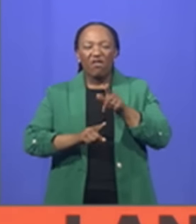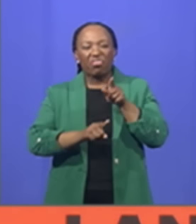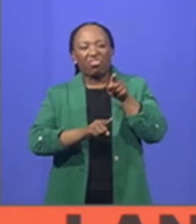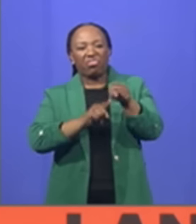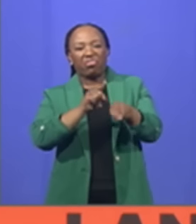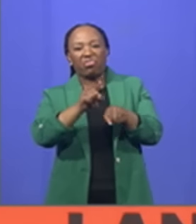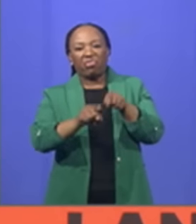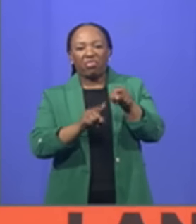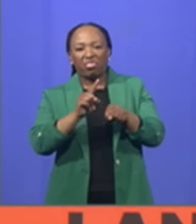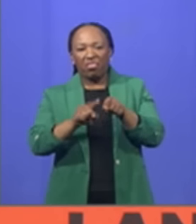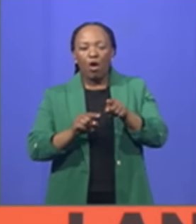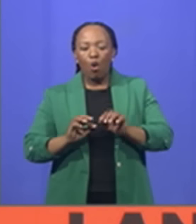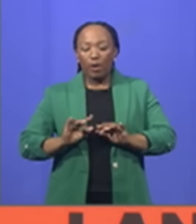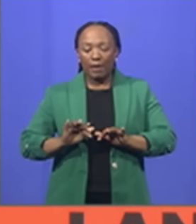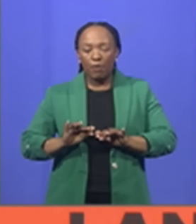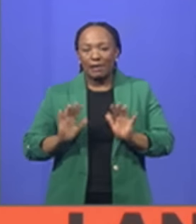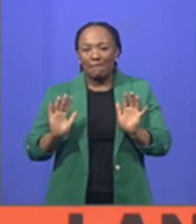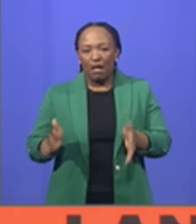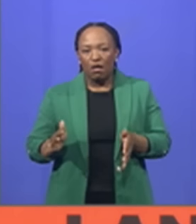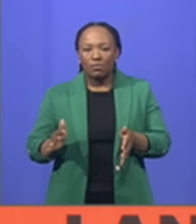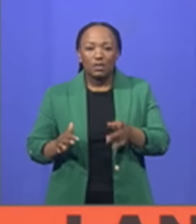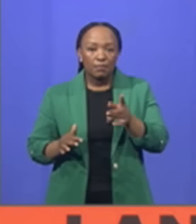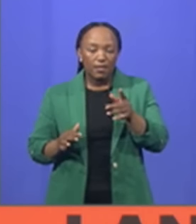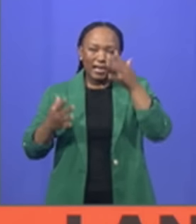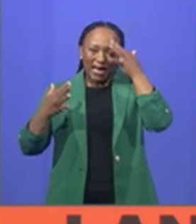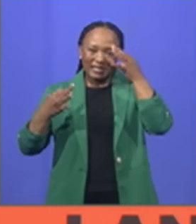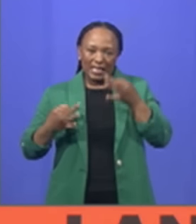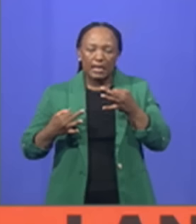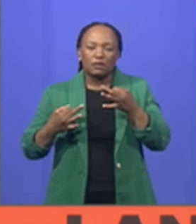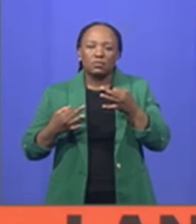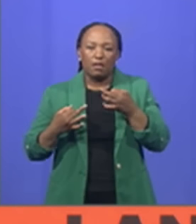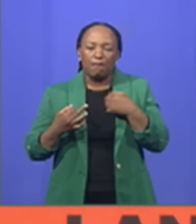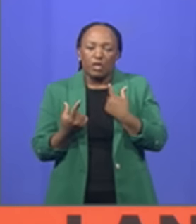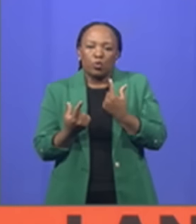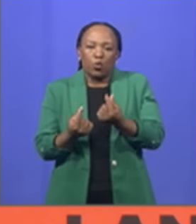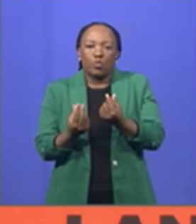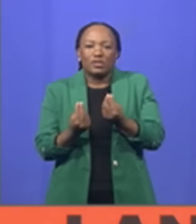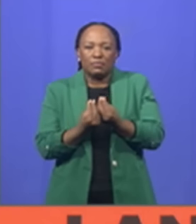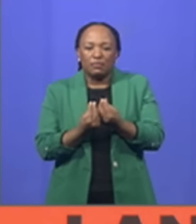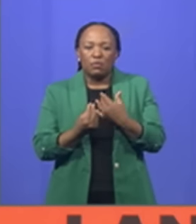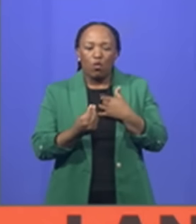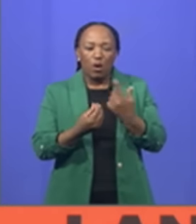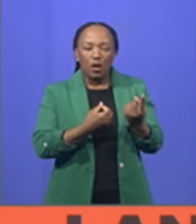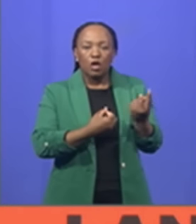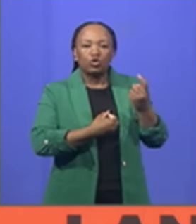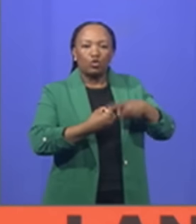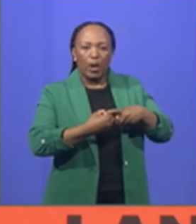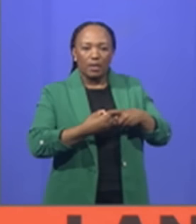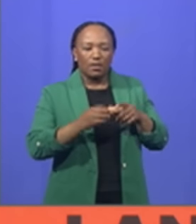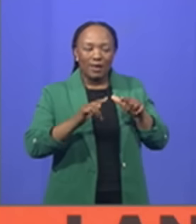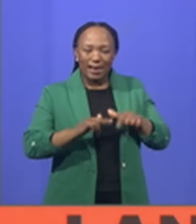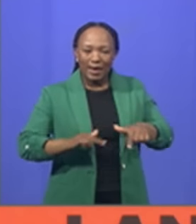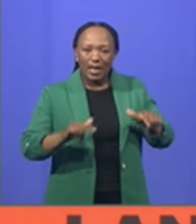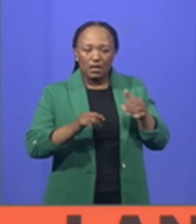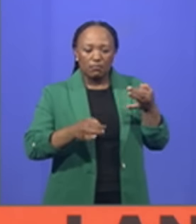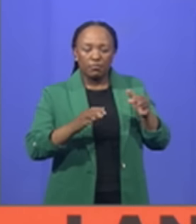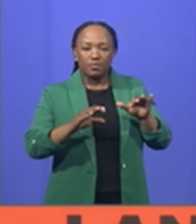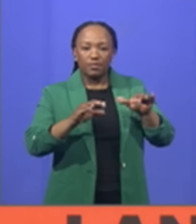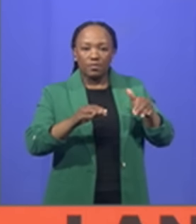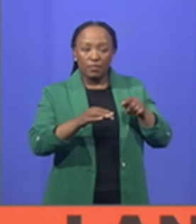decided to act. That is why I have joined the Land Party, the only political home with